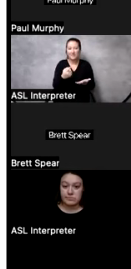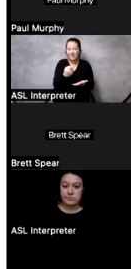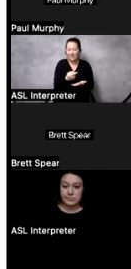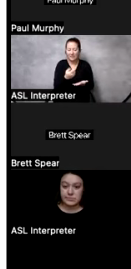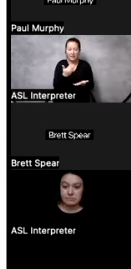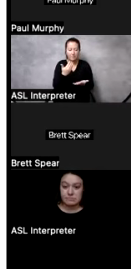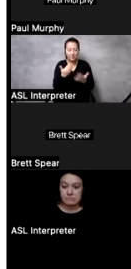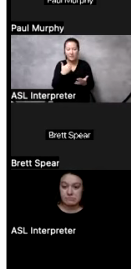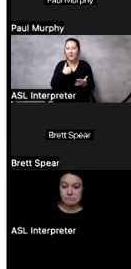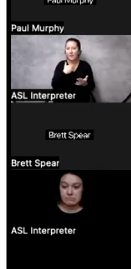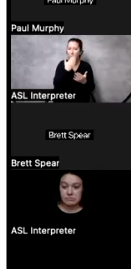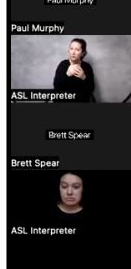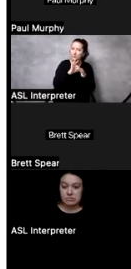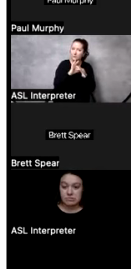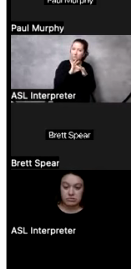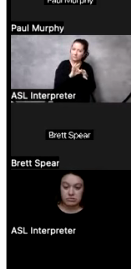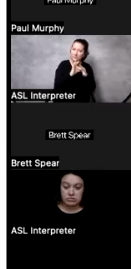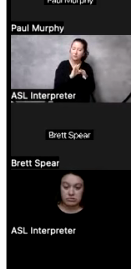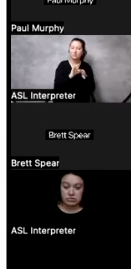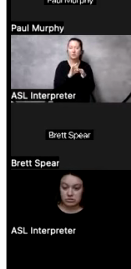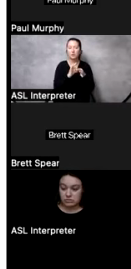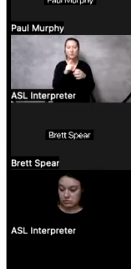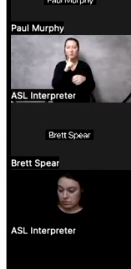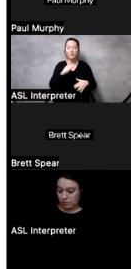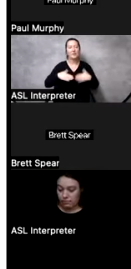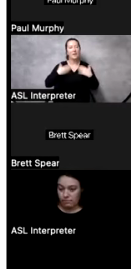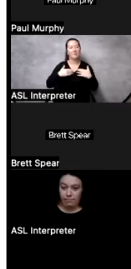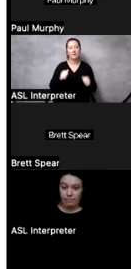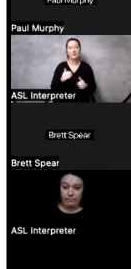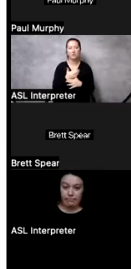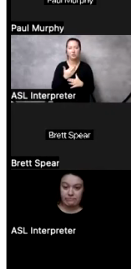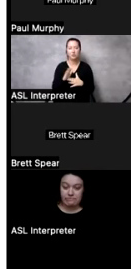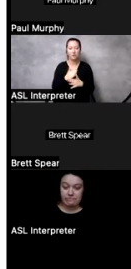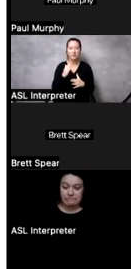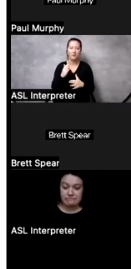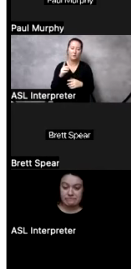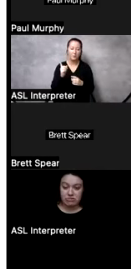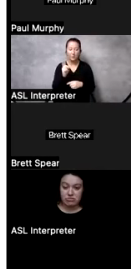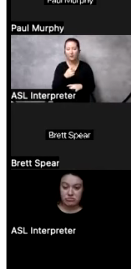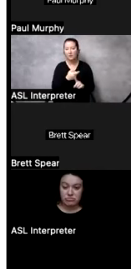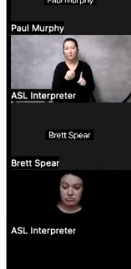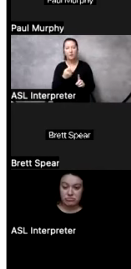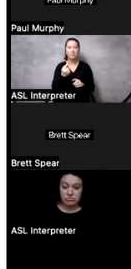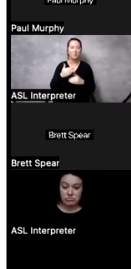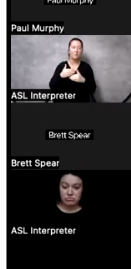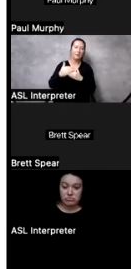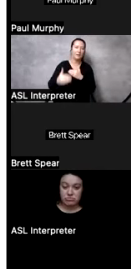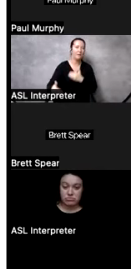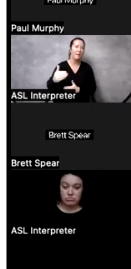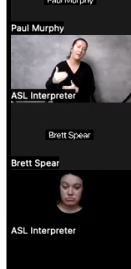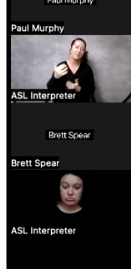an initial connection and they're really happy to share about sort of where they are a couple steps ahead of your current